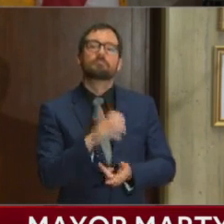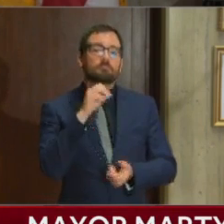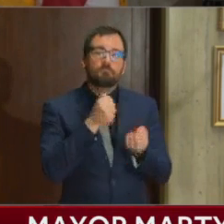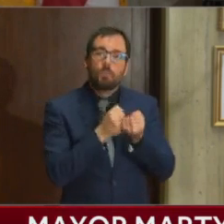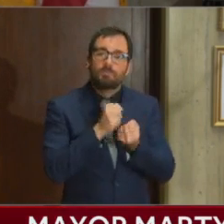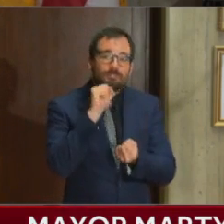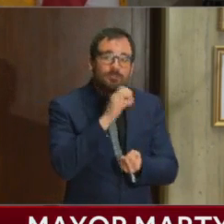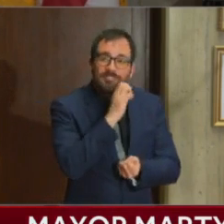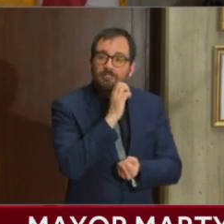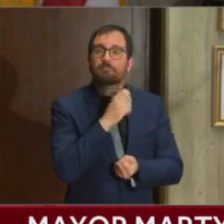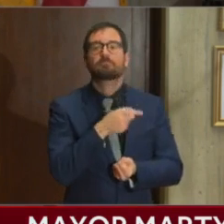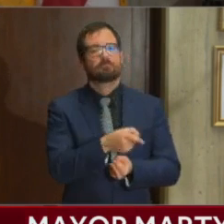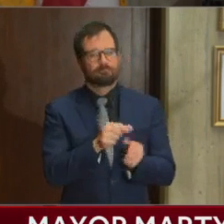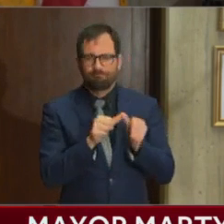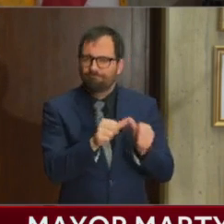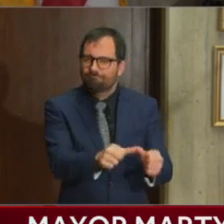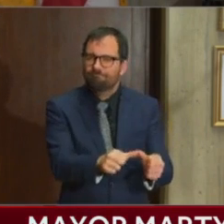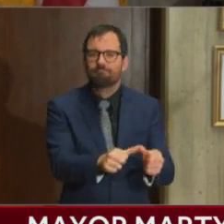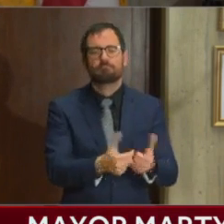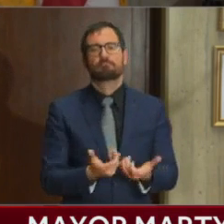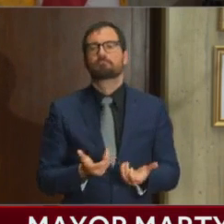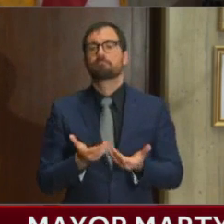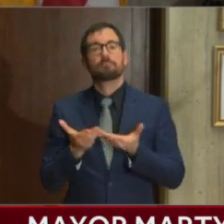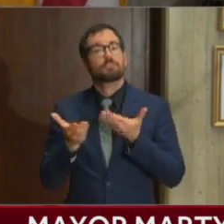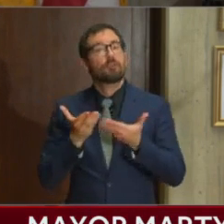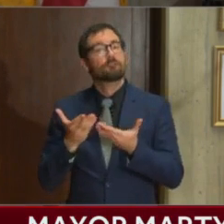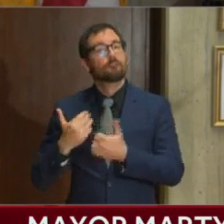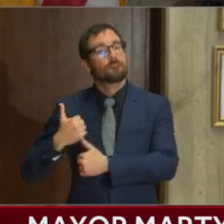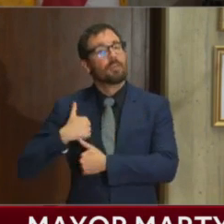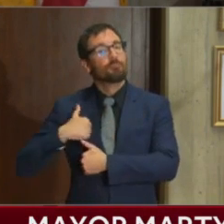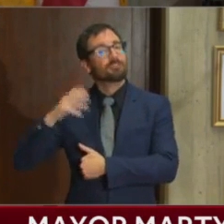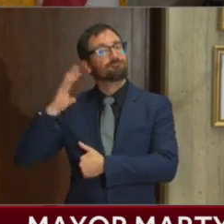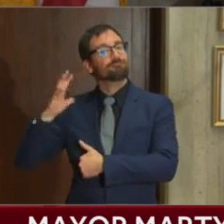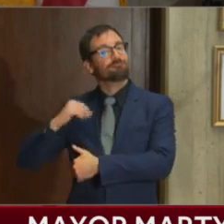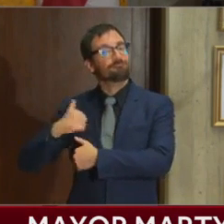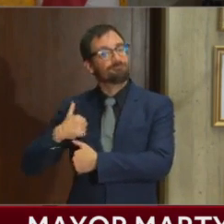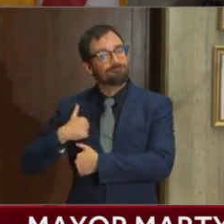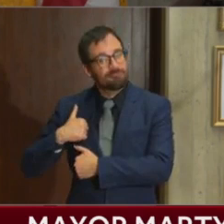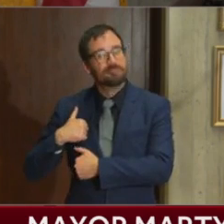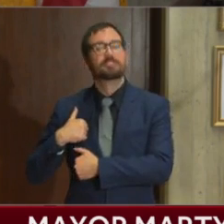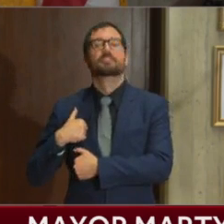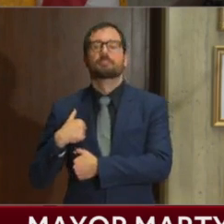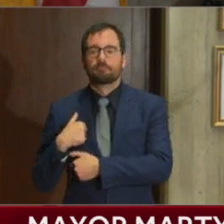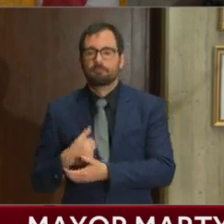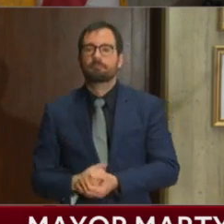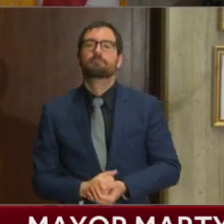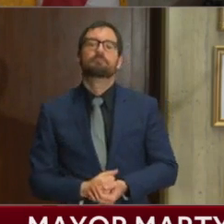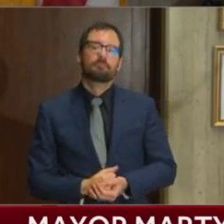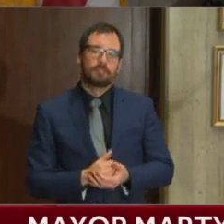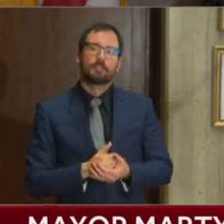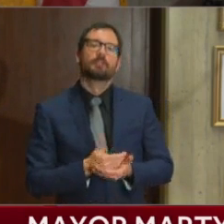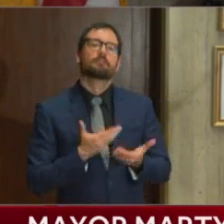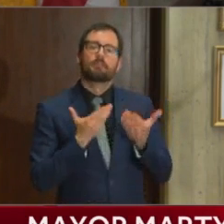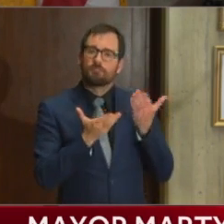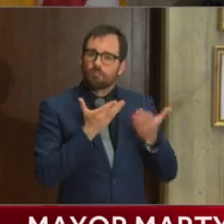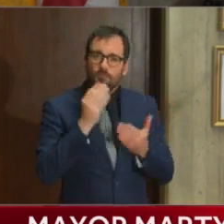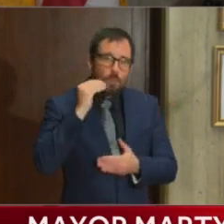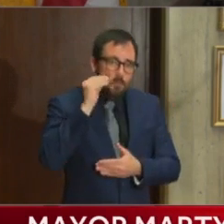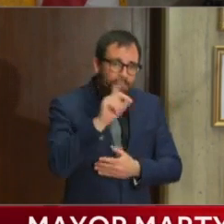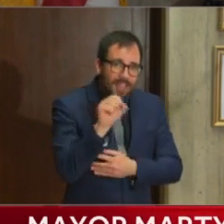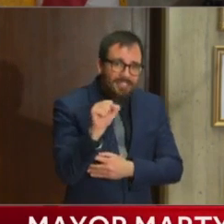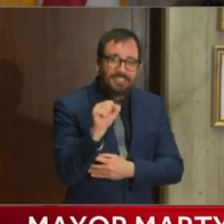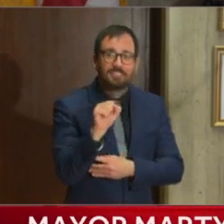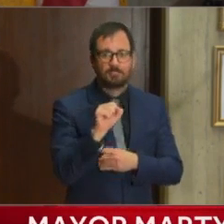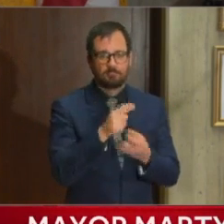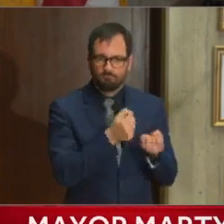communities and our neighbors who are experiencing homelessness. And our first responders are working on a duty because our safety is our